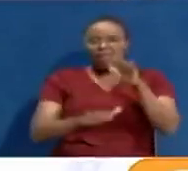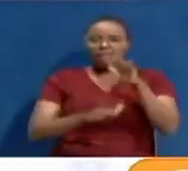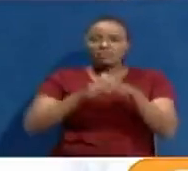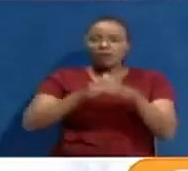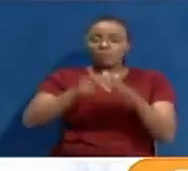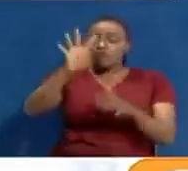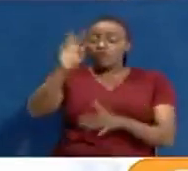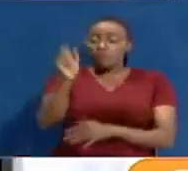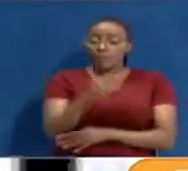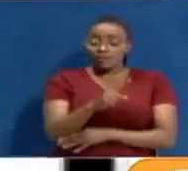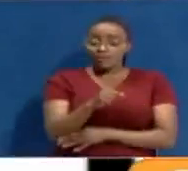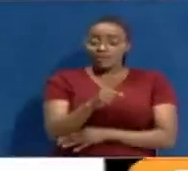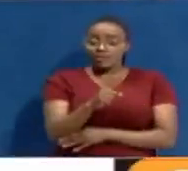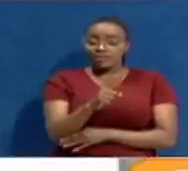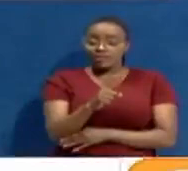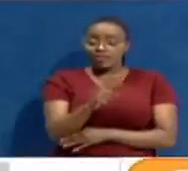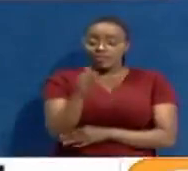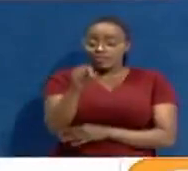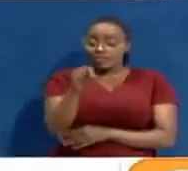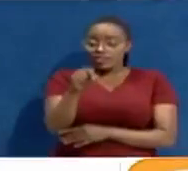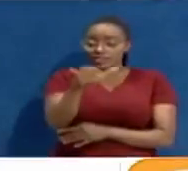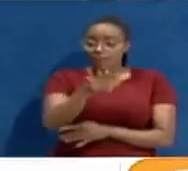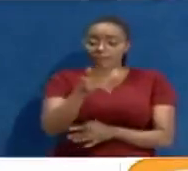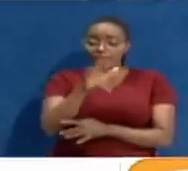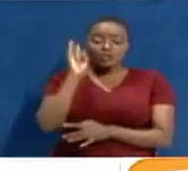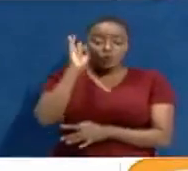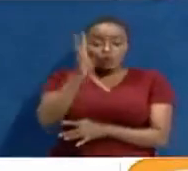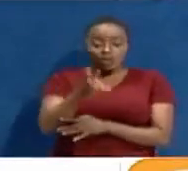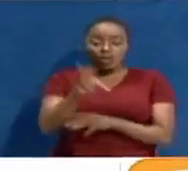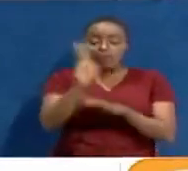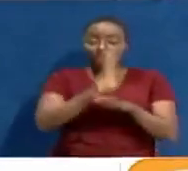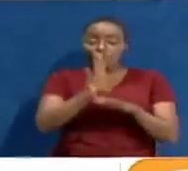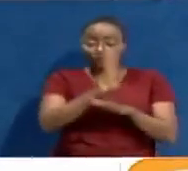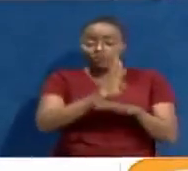maximum 4 months, that this place would be in